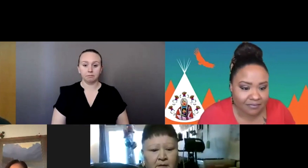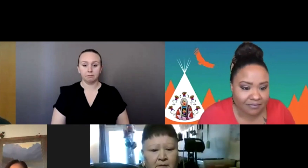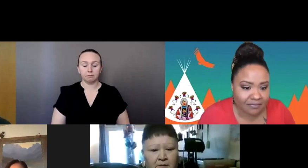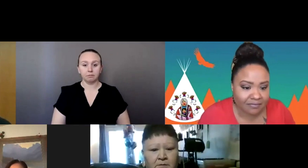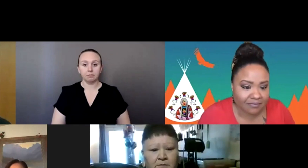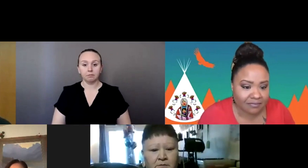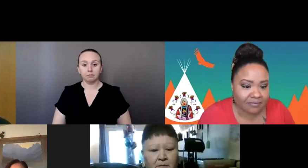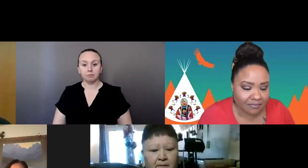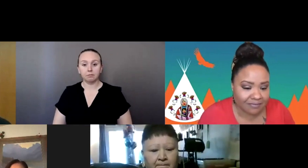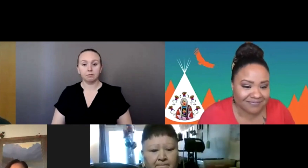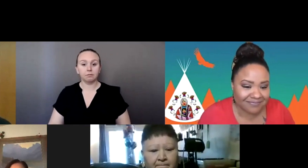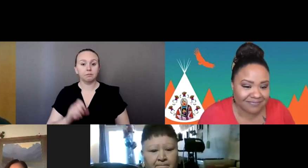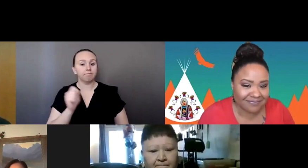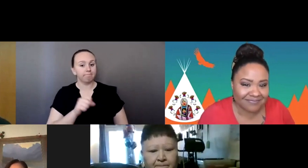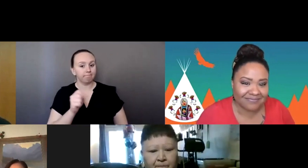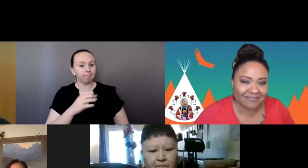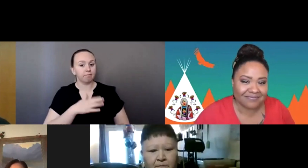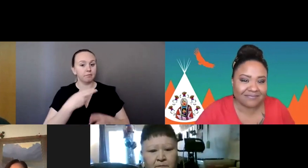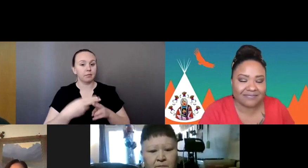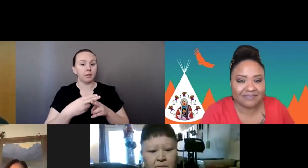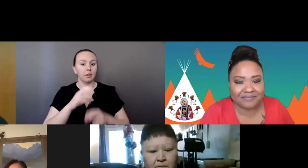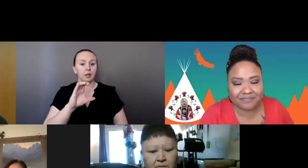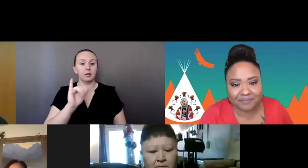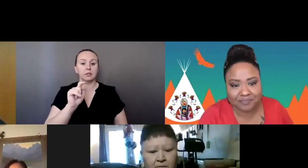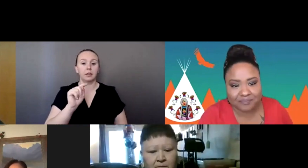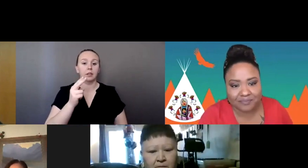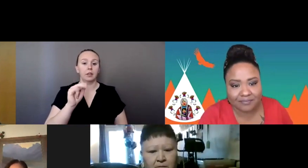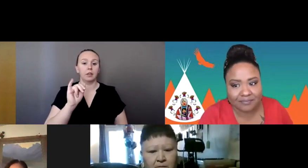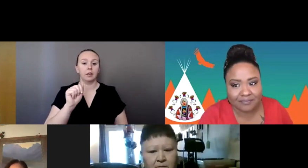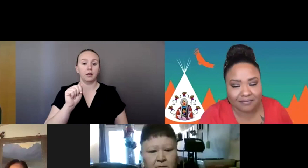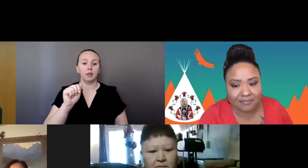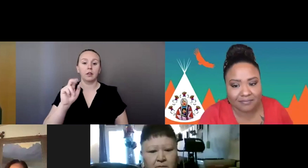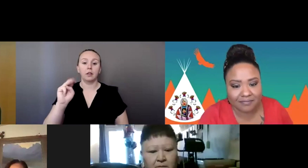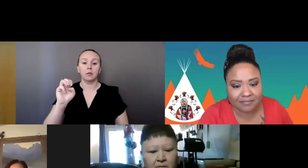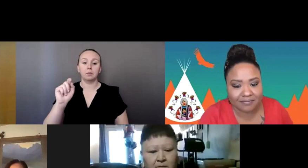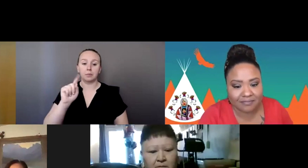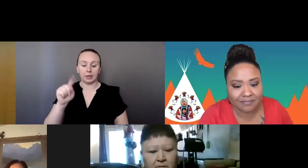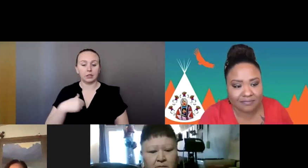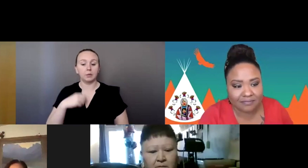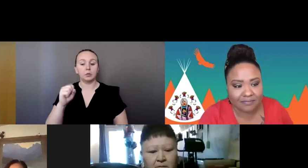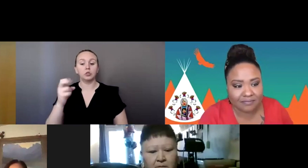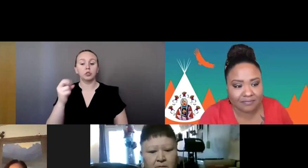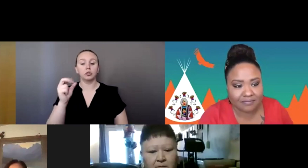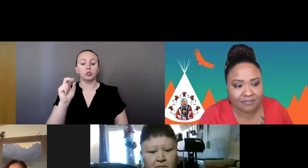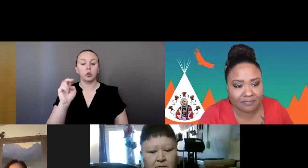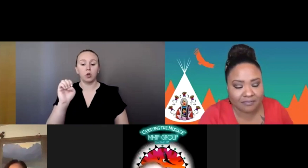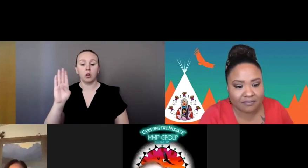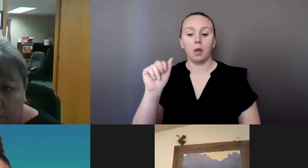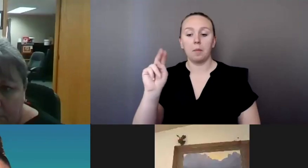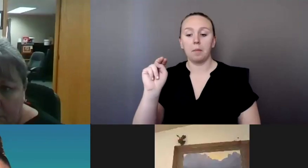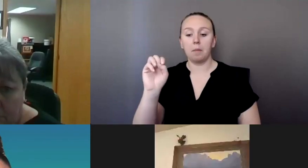Yes, my name is Cynthia Metz. I'm a Shosham-Bannock tribal member. I'm also